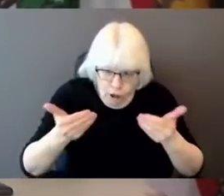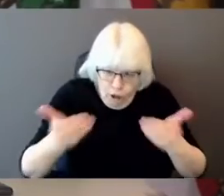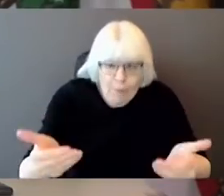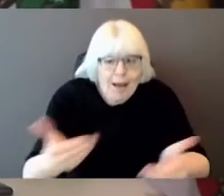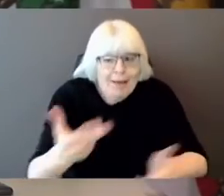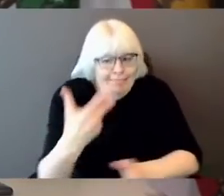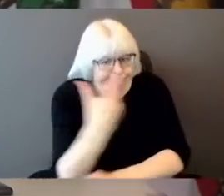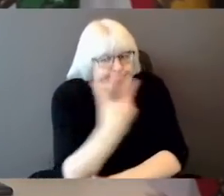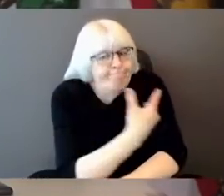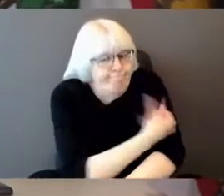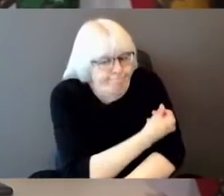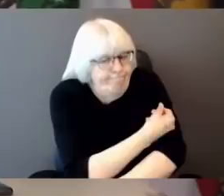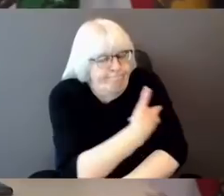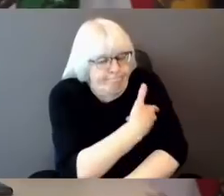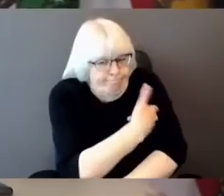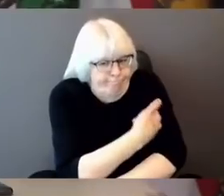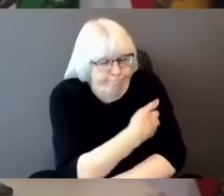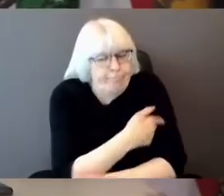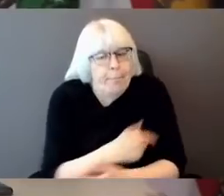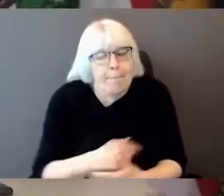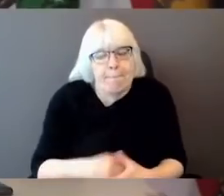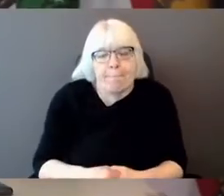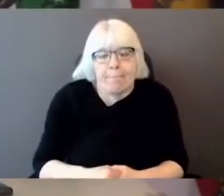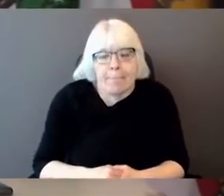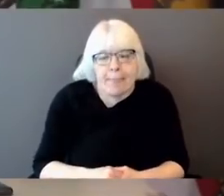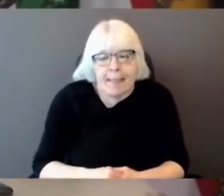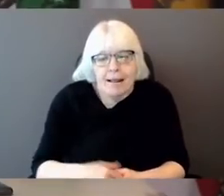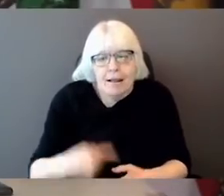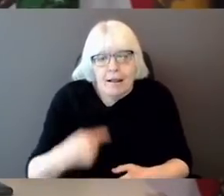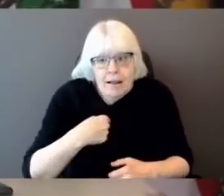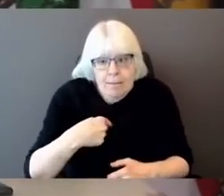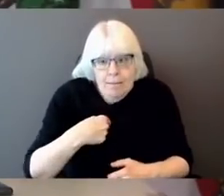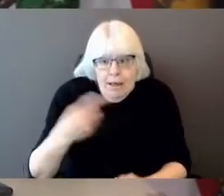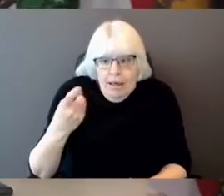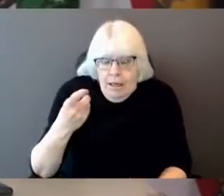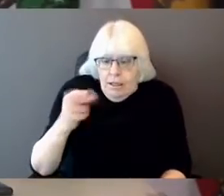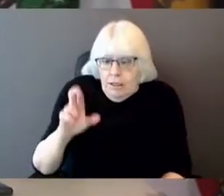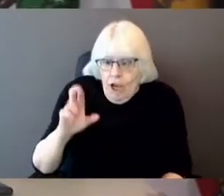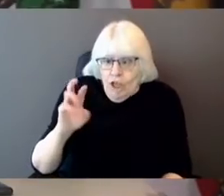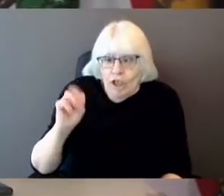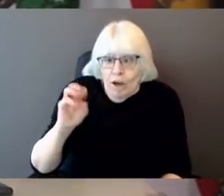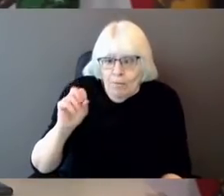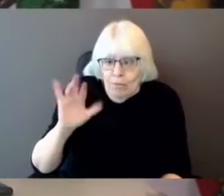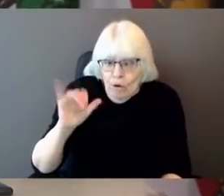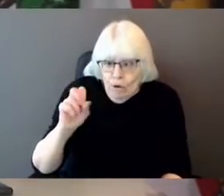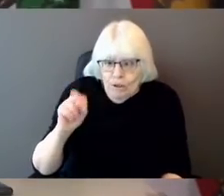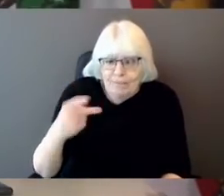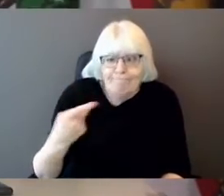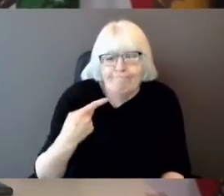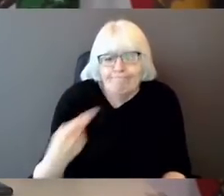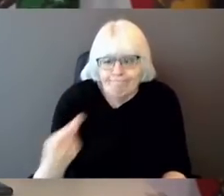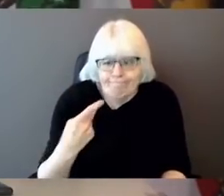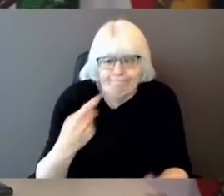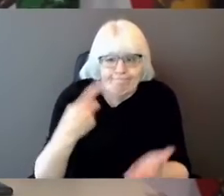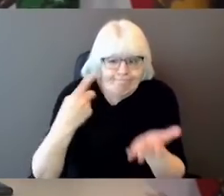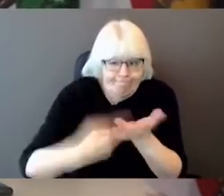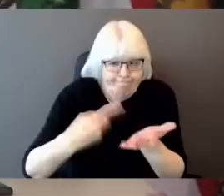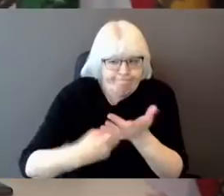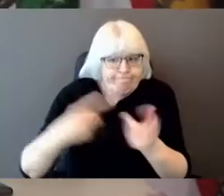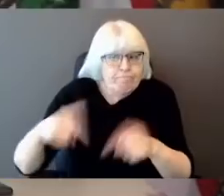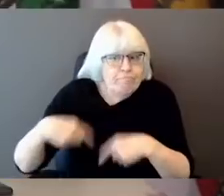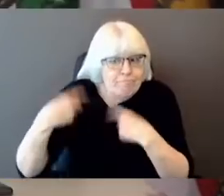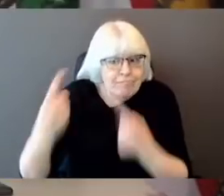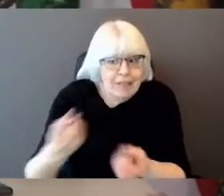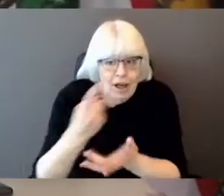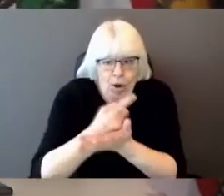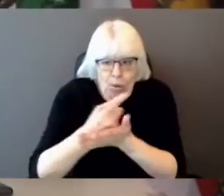and Dr. Morrison and I have talked about it for weeks, when the epidemiology and the trends across the country, the region, and the province